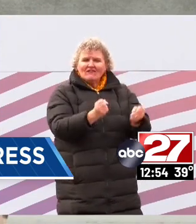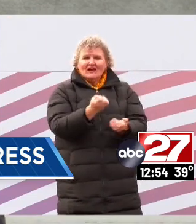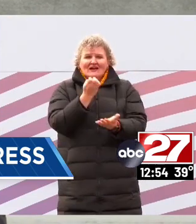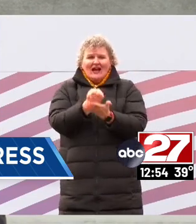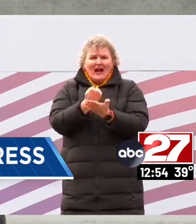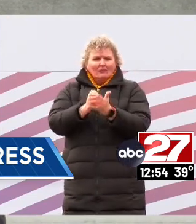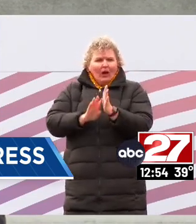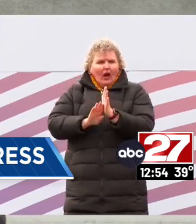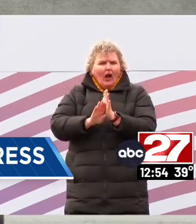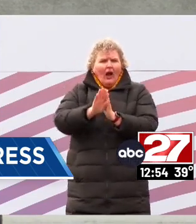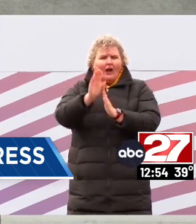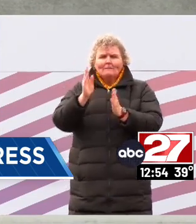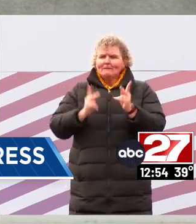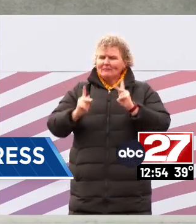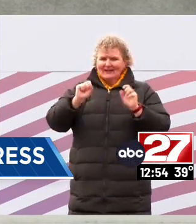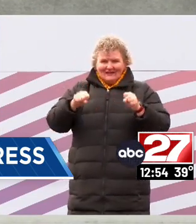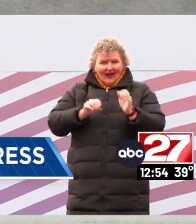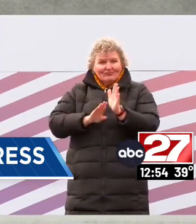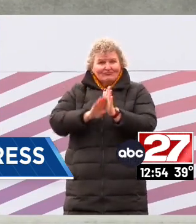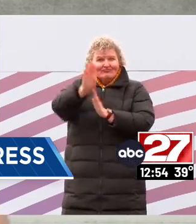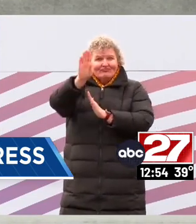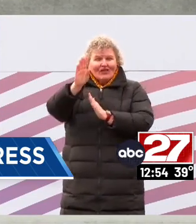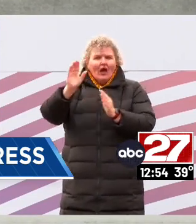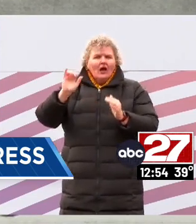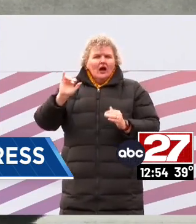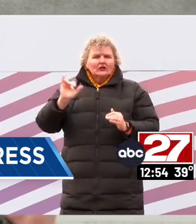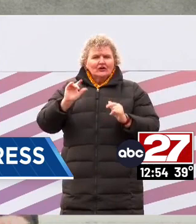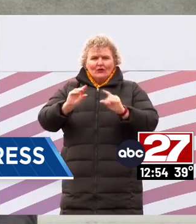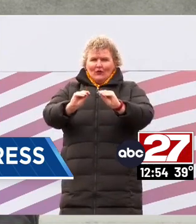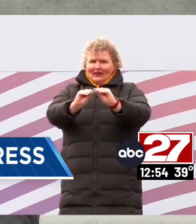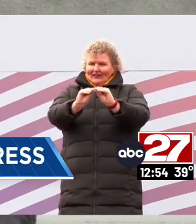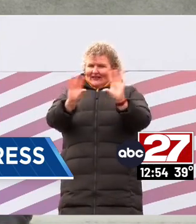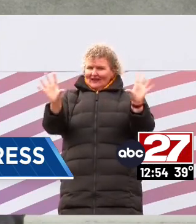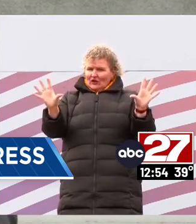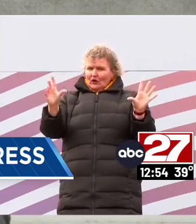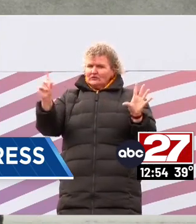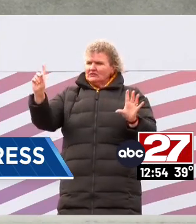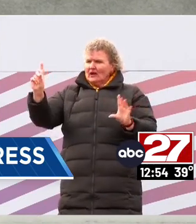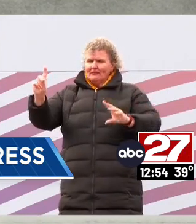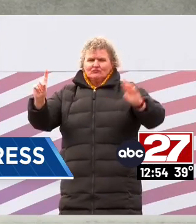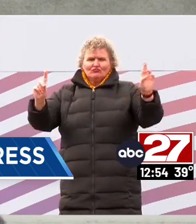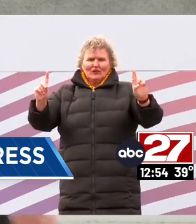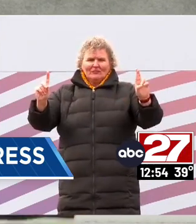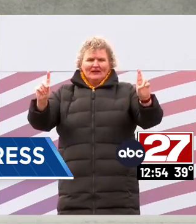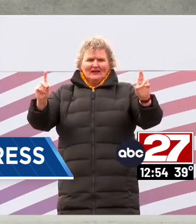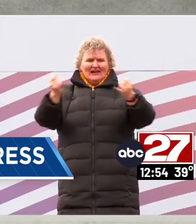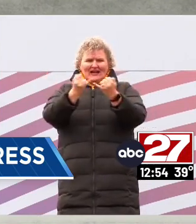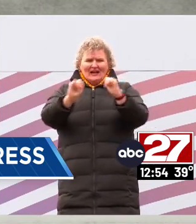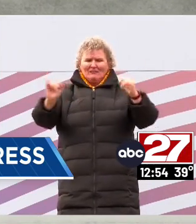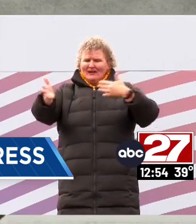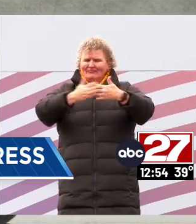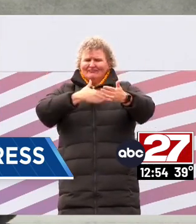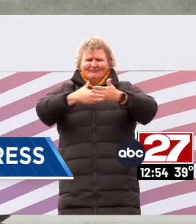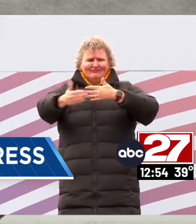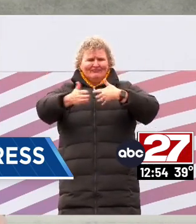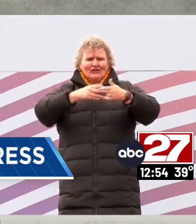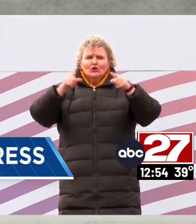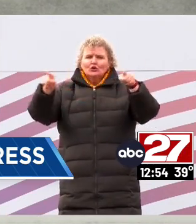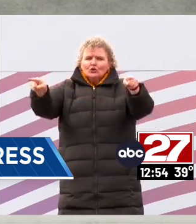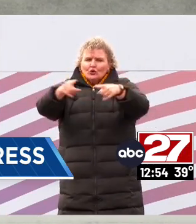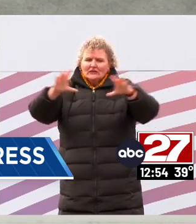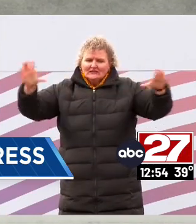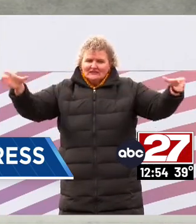up. You also sent a clear message, Democrats, Republicans, and independents, when you came together